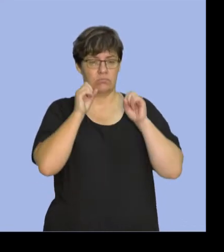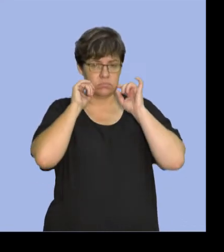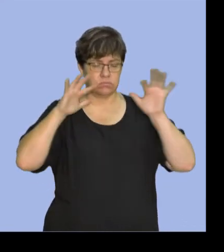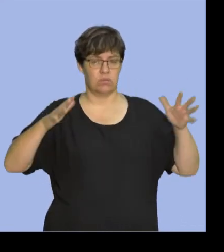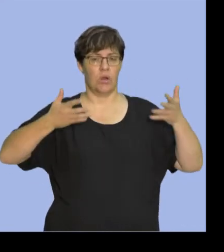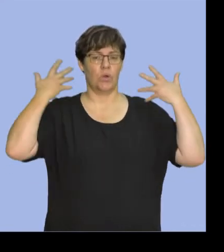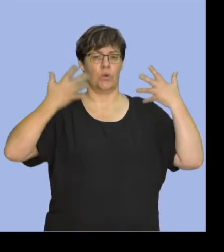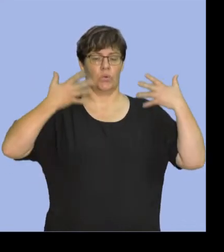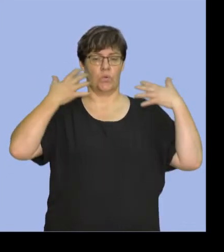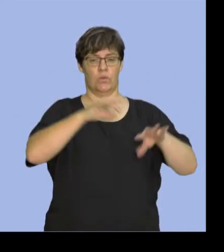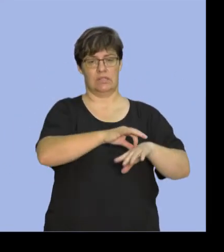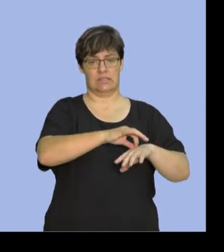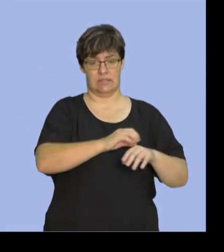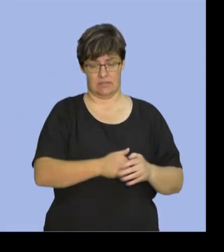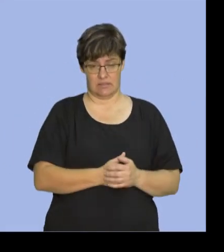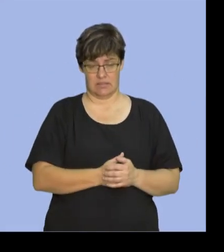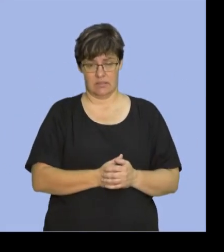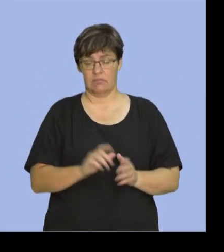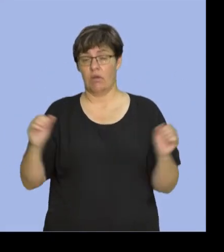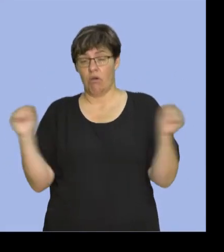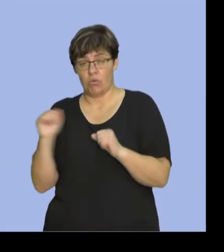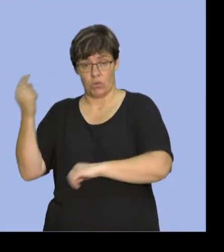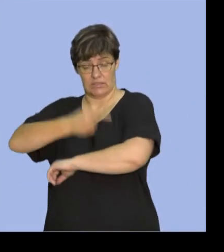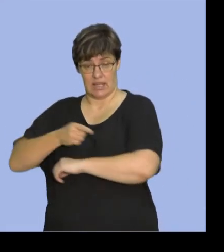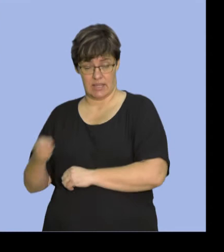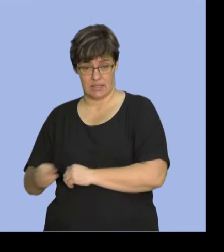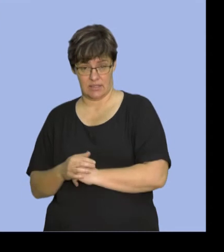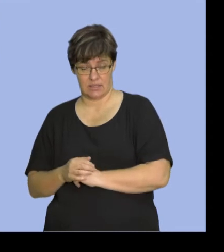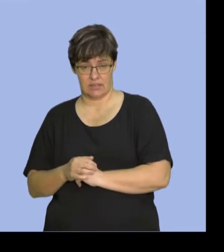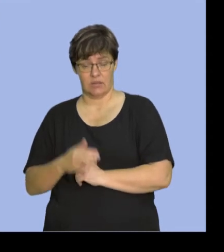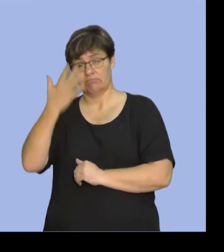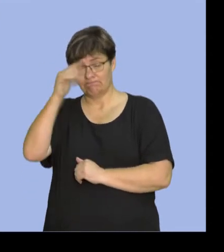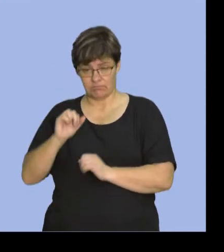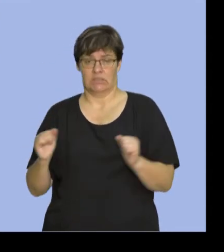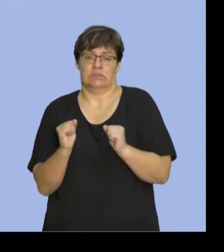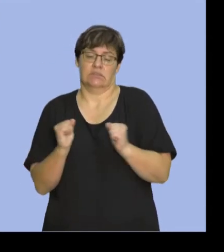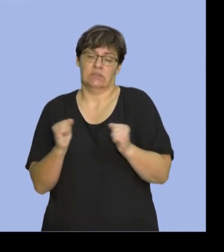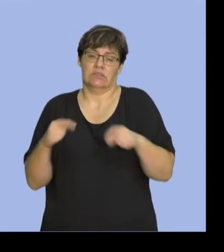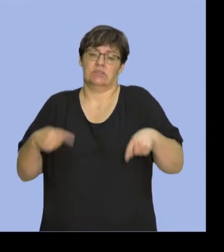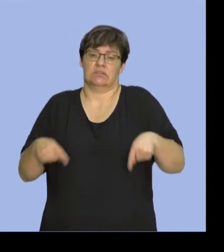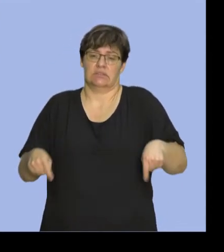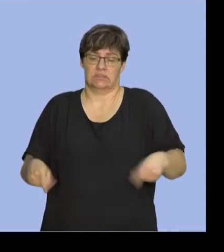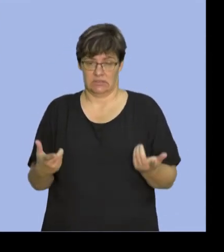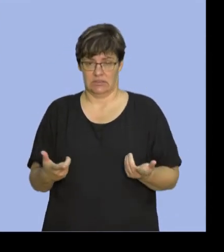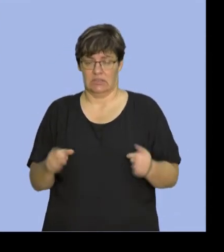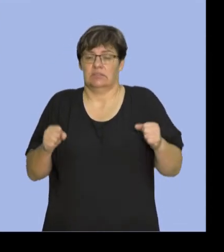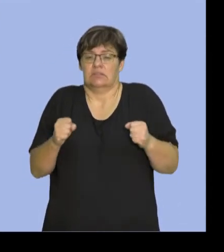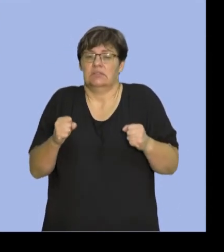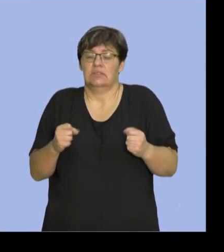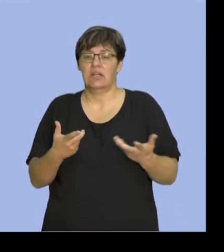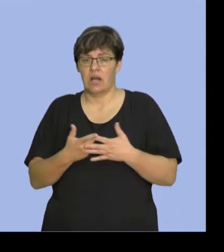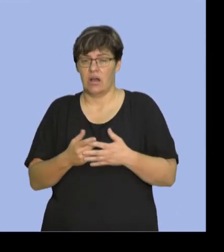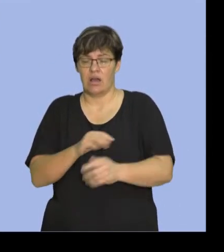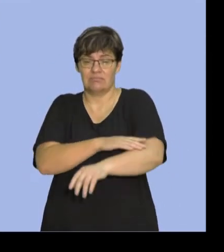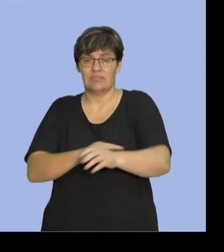cooling of the skin. On a cold day, you know that we tend to shiver, and shivering is a mechanism of